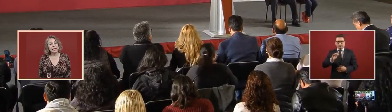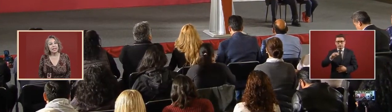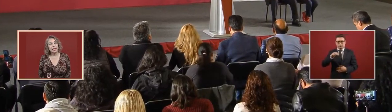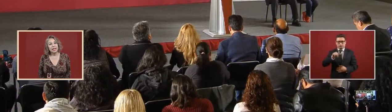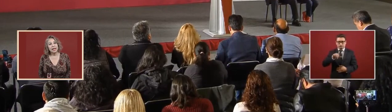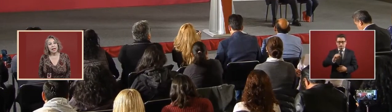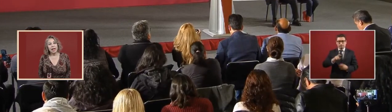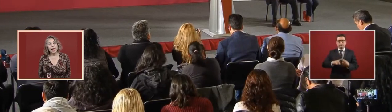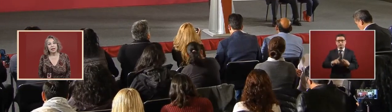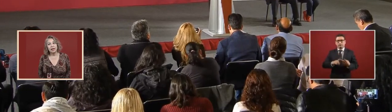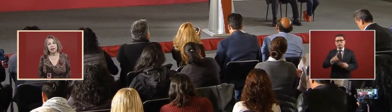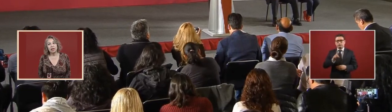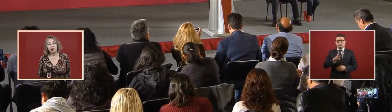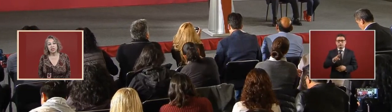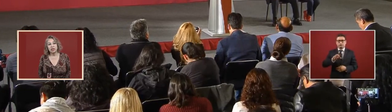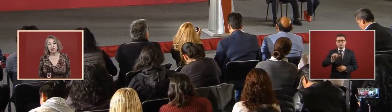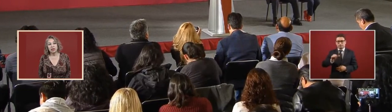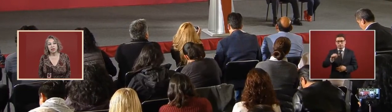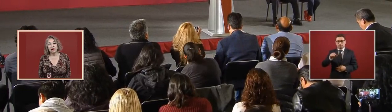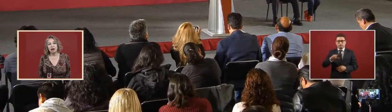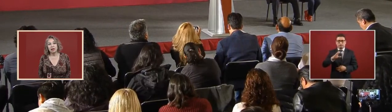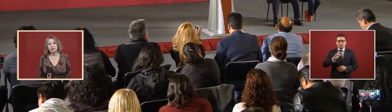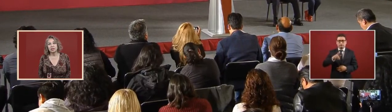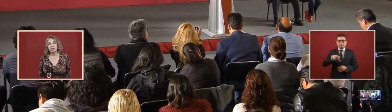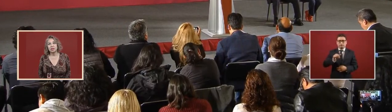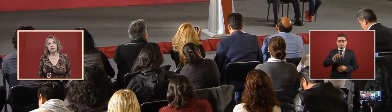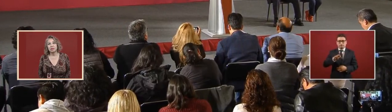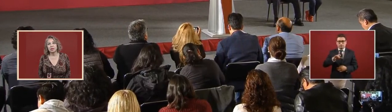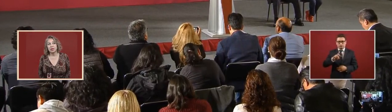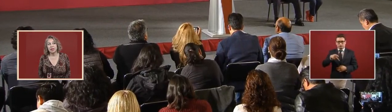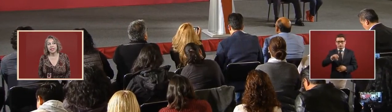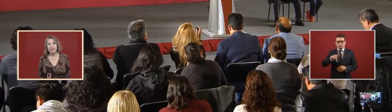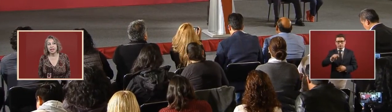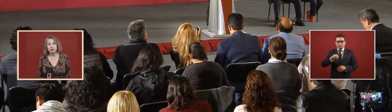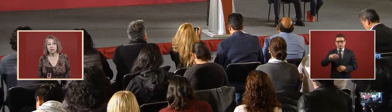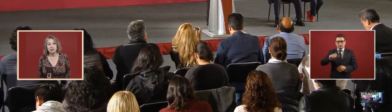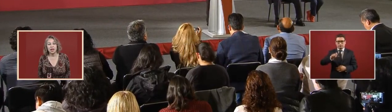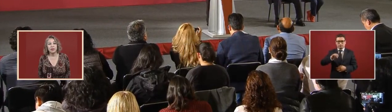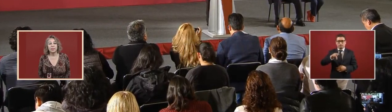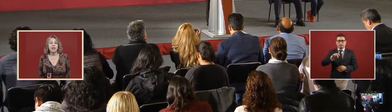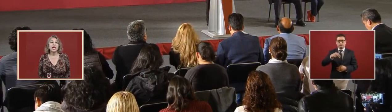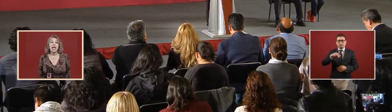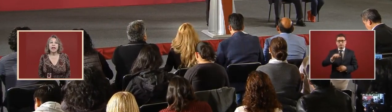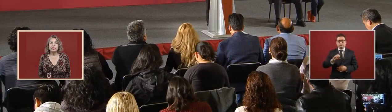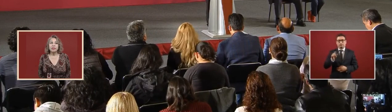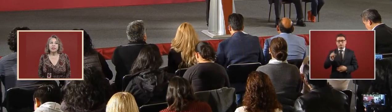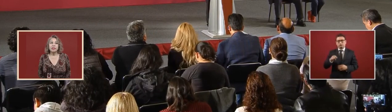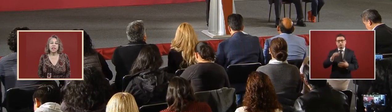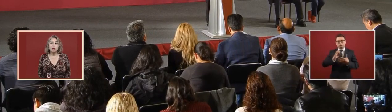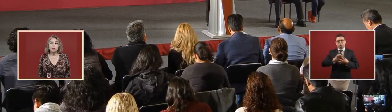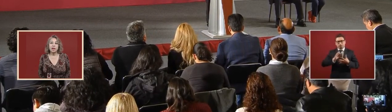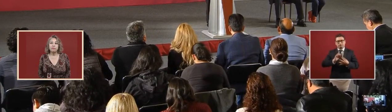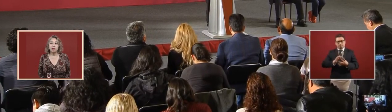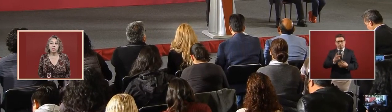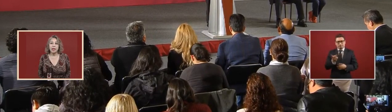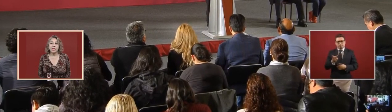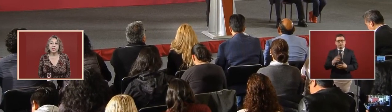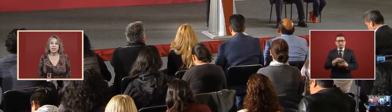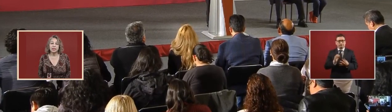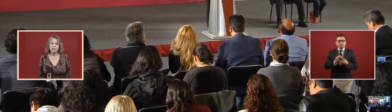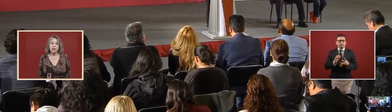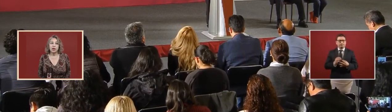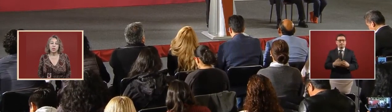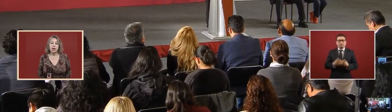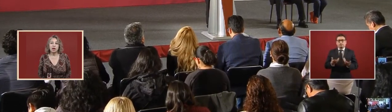y la doctora Carla and Dr. Quintana Osuna. Carlos Quintana ellos Osuna. Van a informarnos they will be informing sobre us